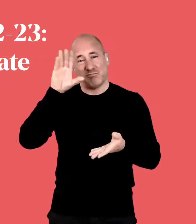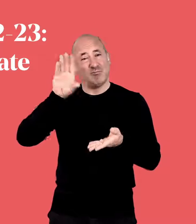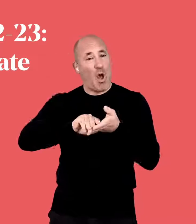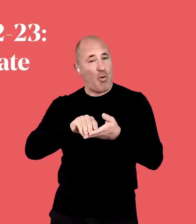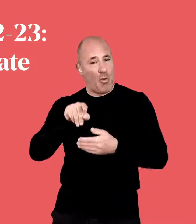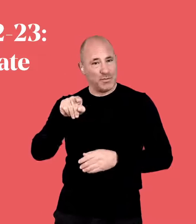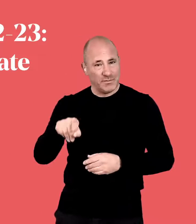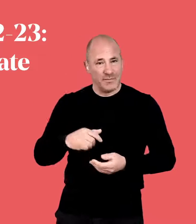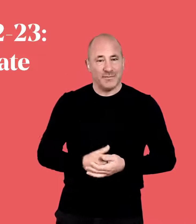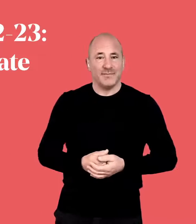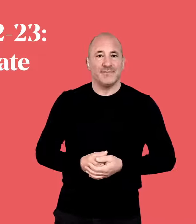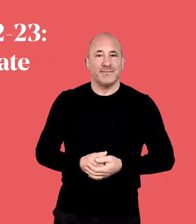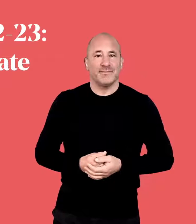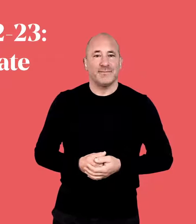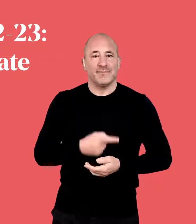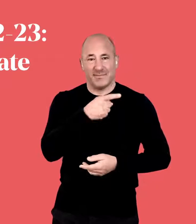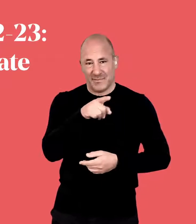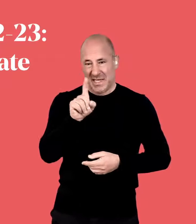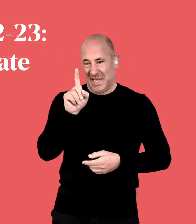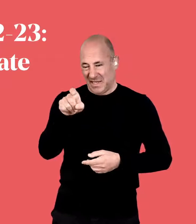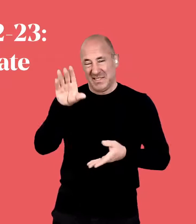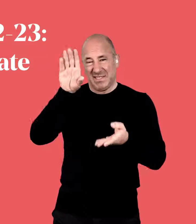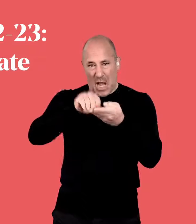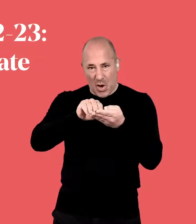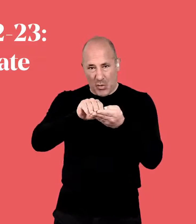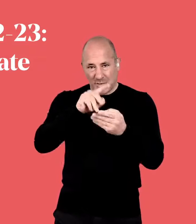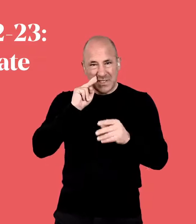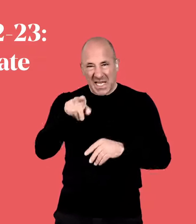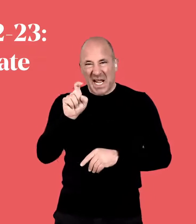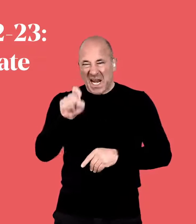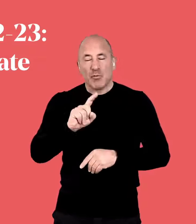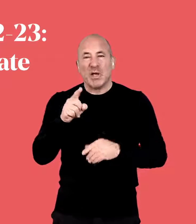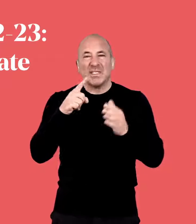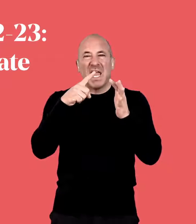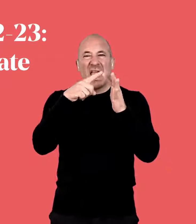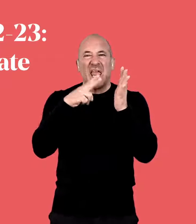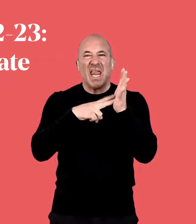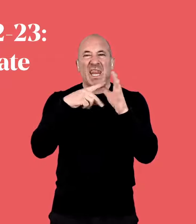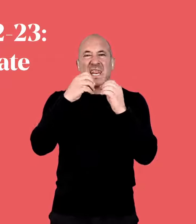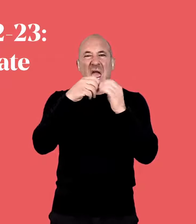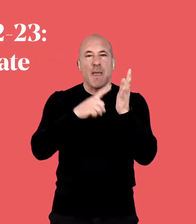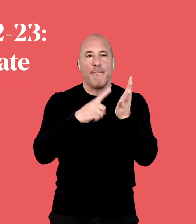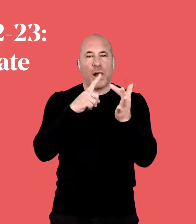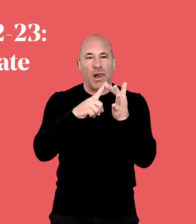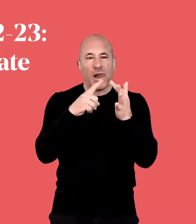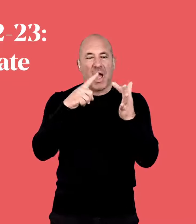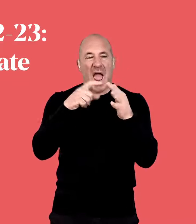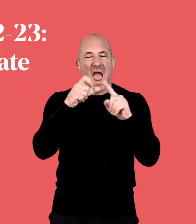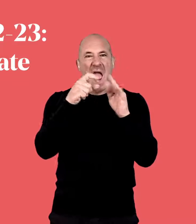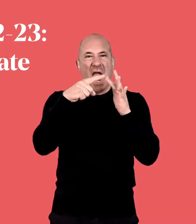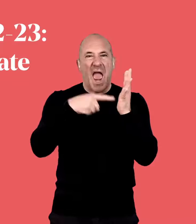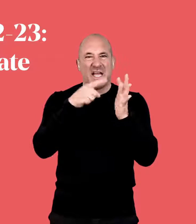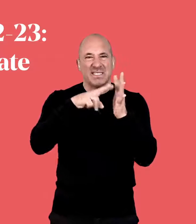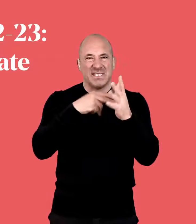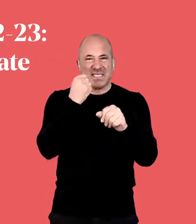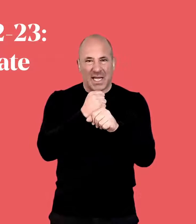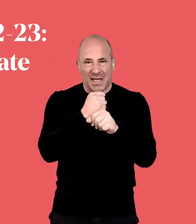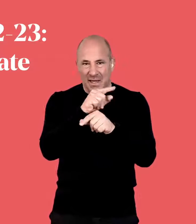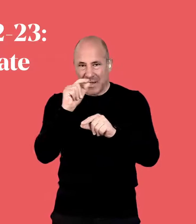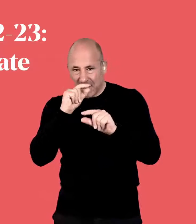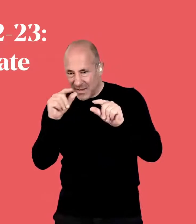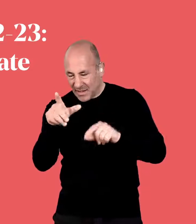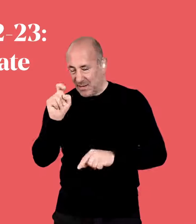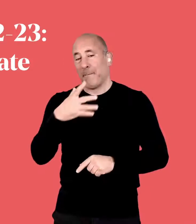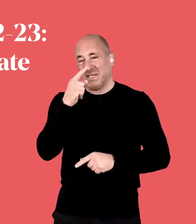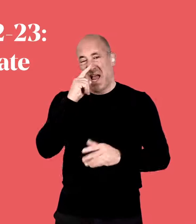website. Please download a copy and click Enable Editing once prompted so that you have